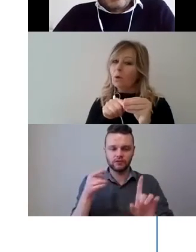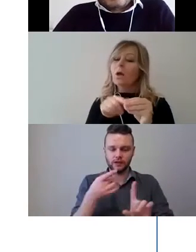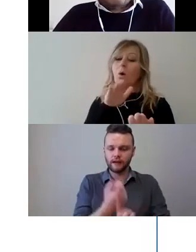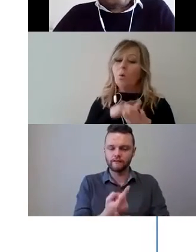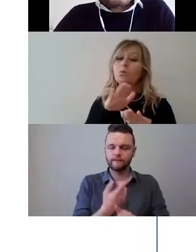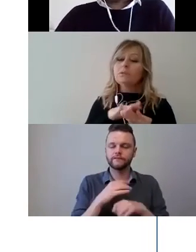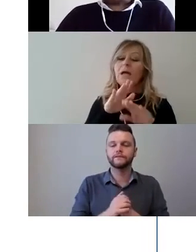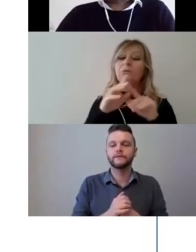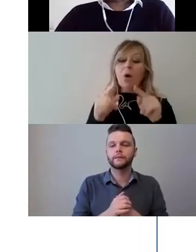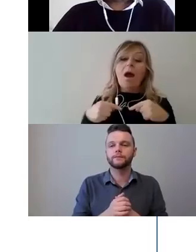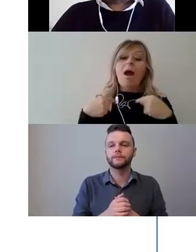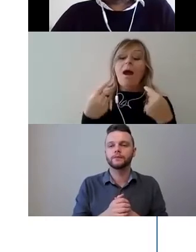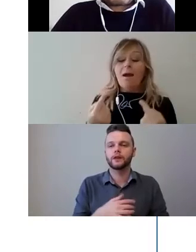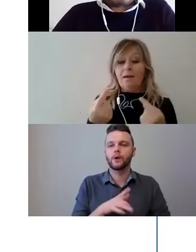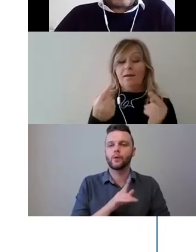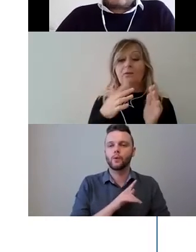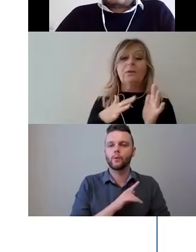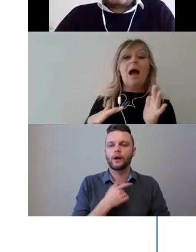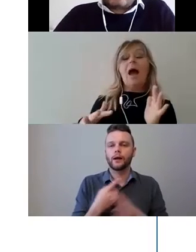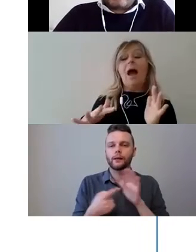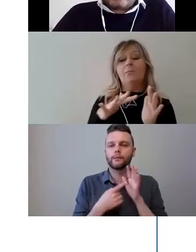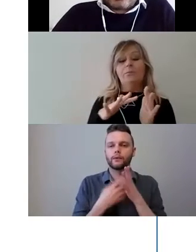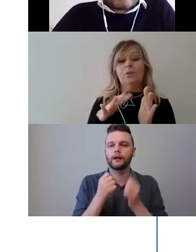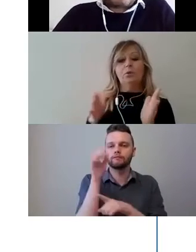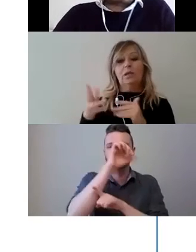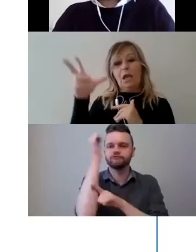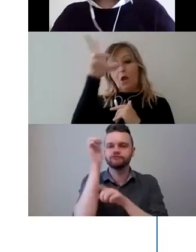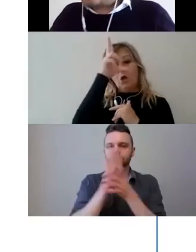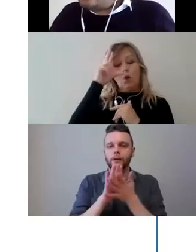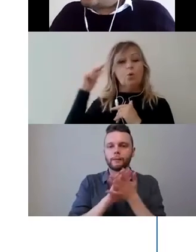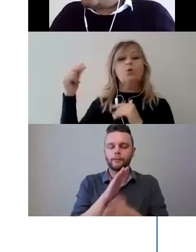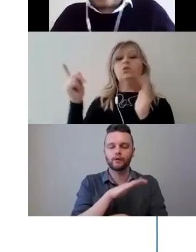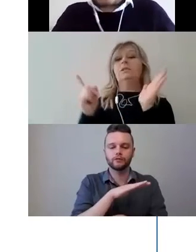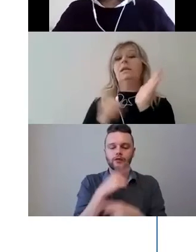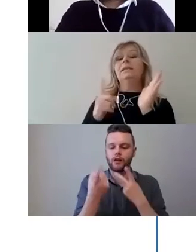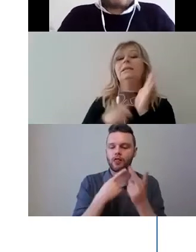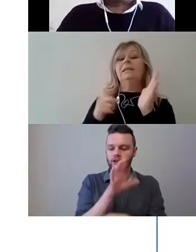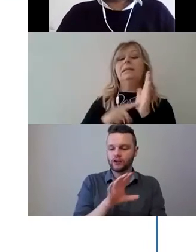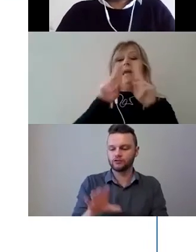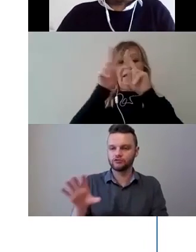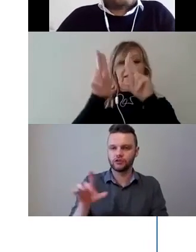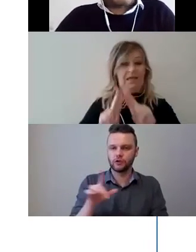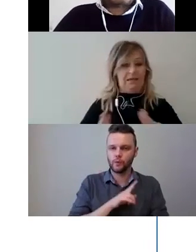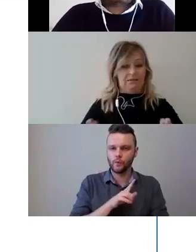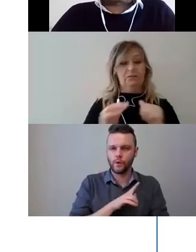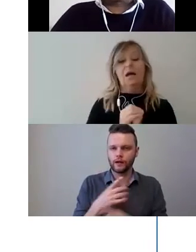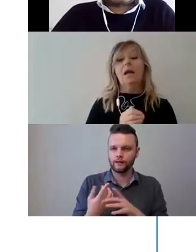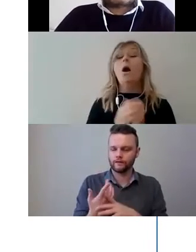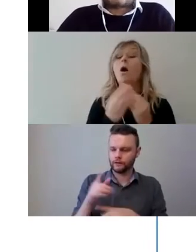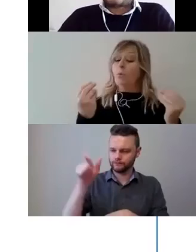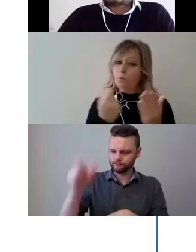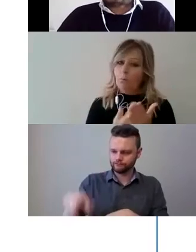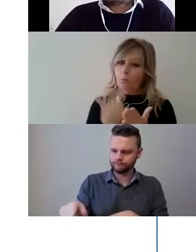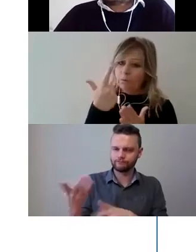Frame. Why it's important to have a knowledge about the other countries, the countries of origins of unaccompanied